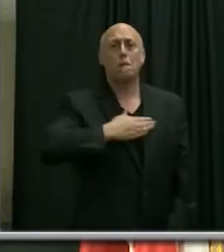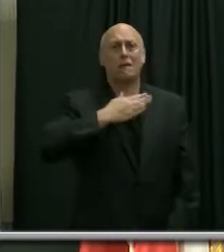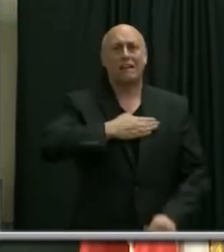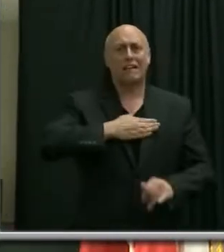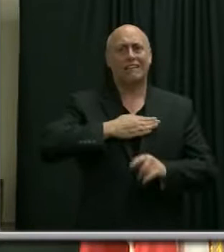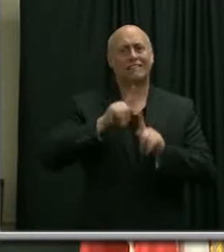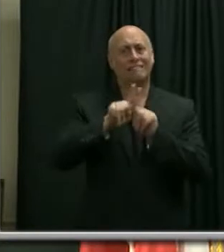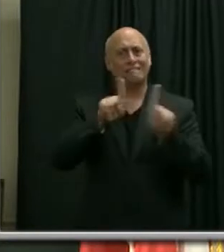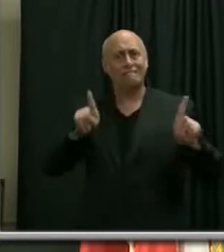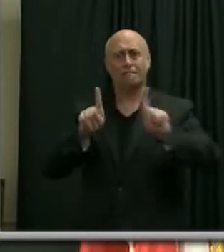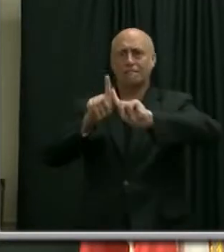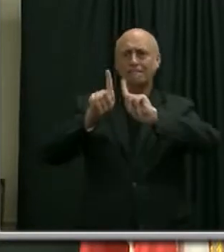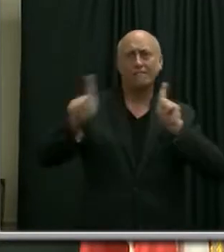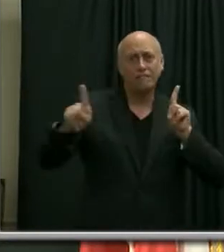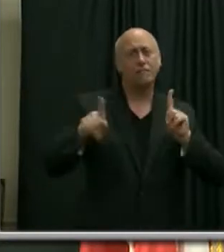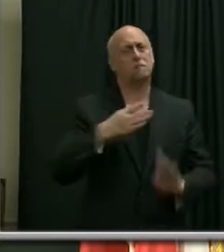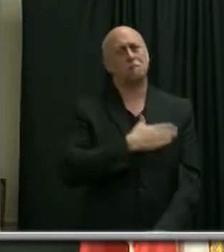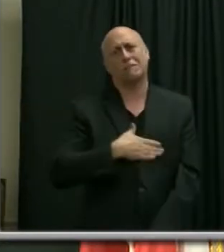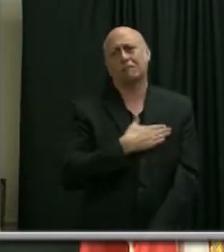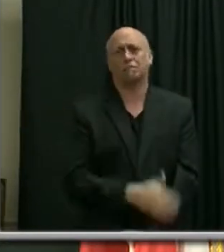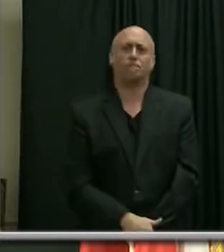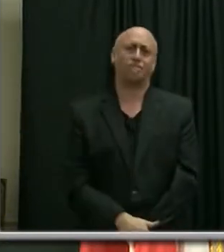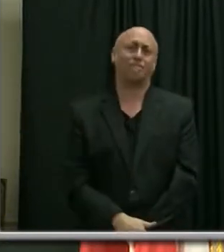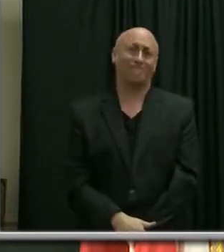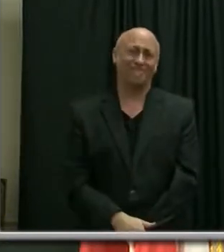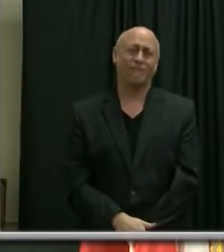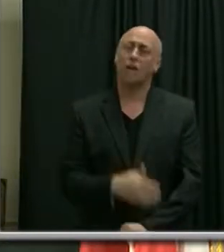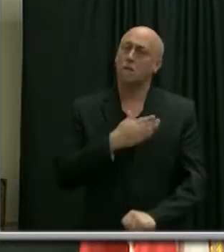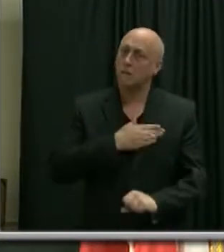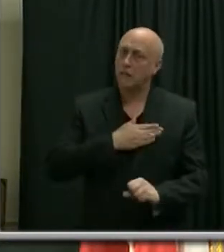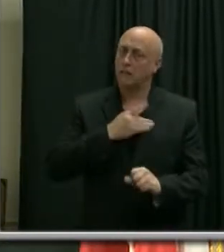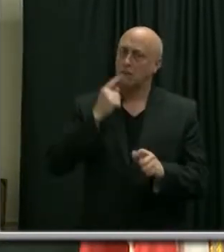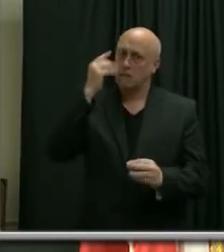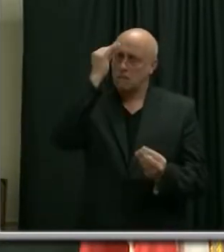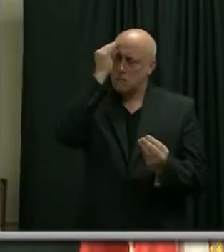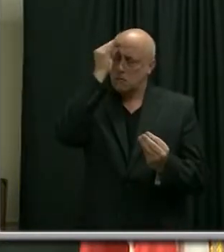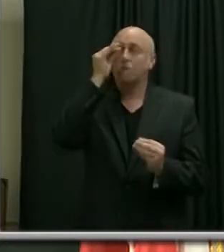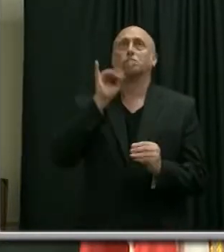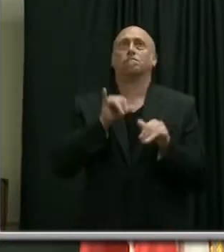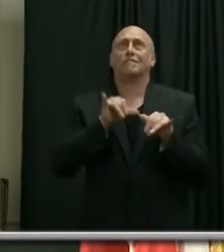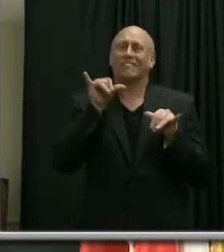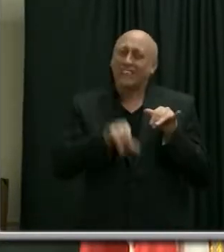distant. We really need you to focus right now and stay at home if you can.